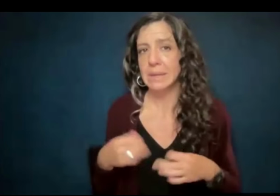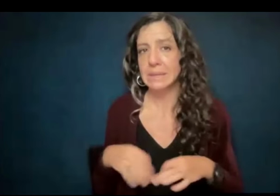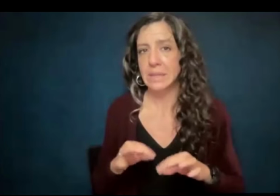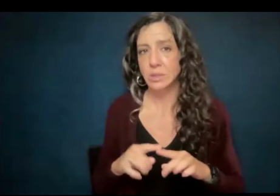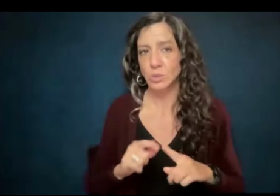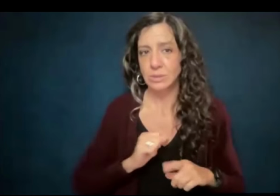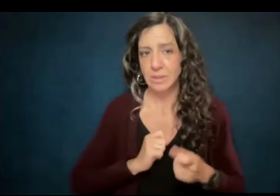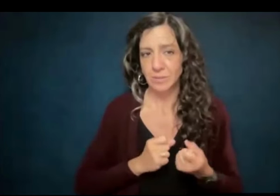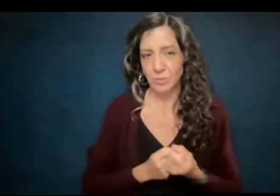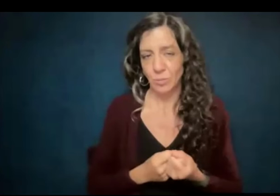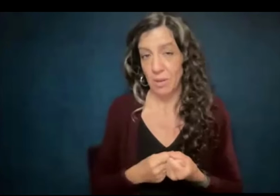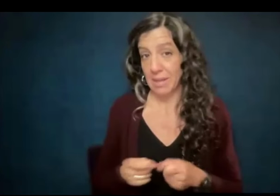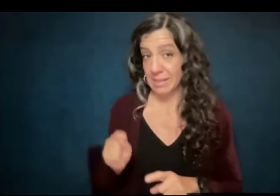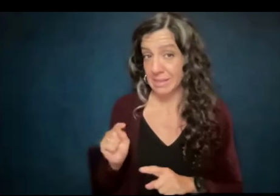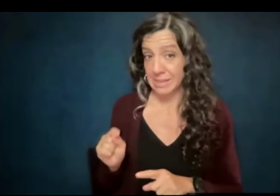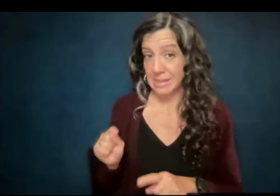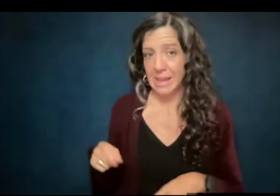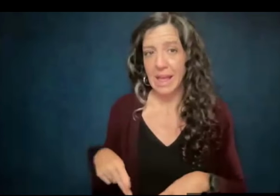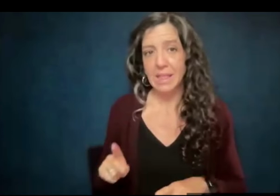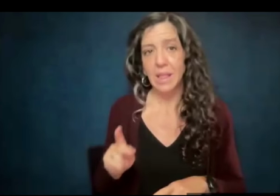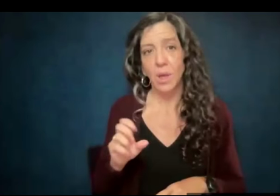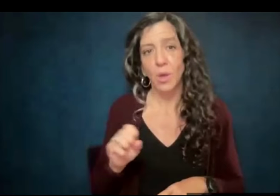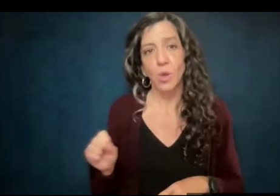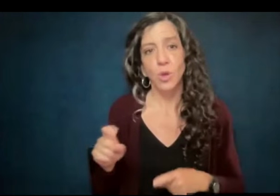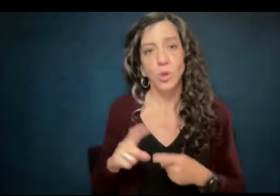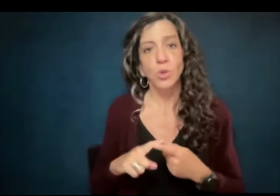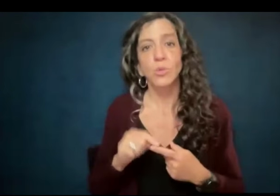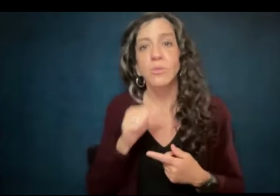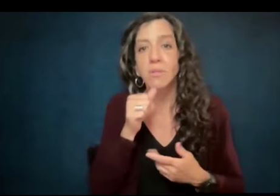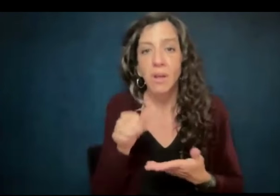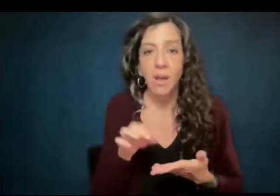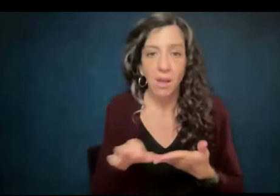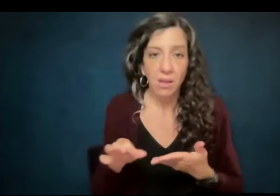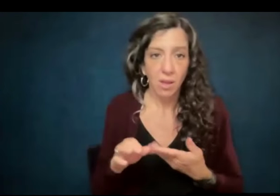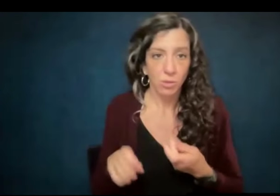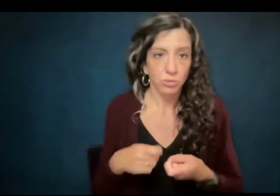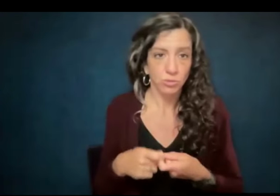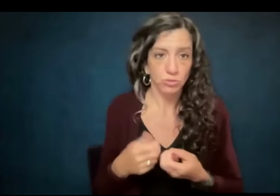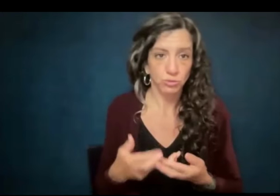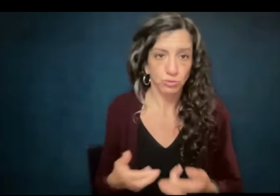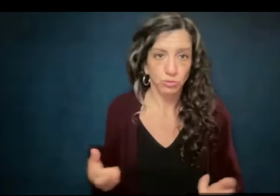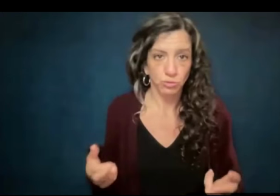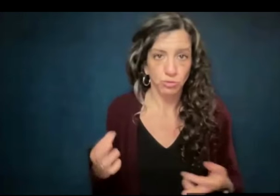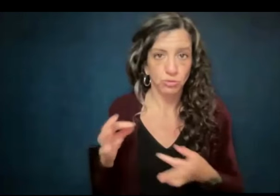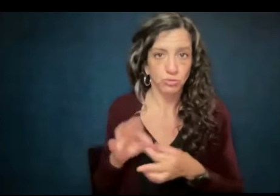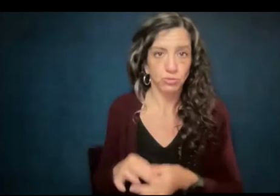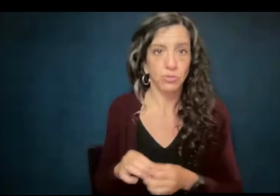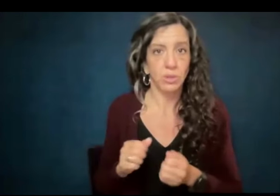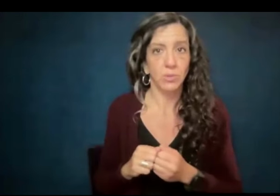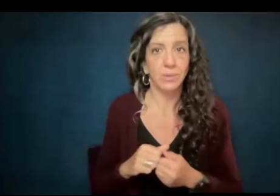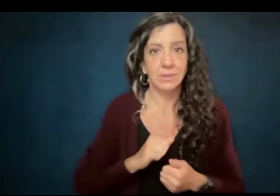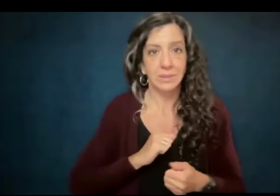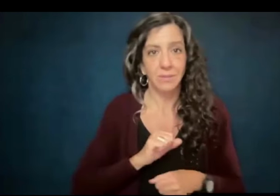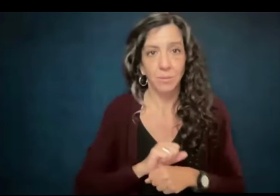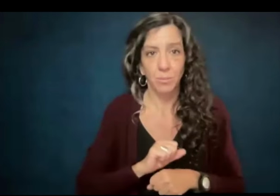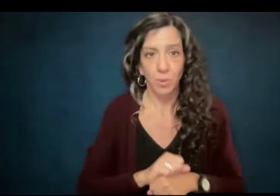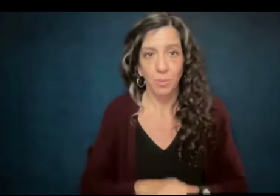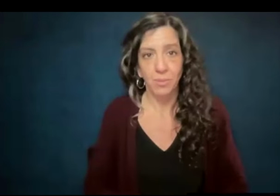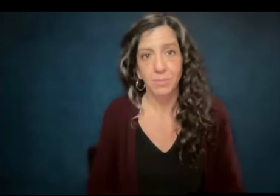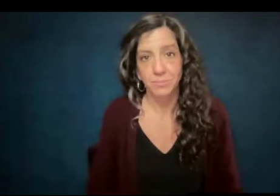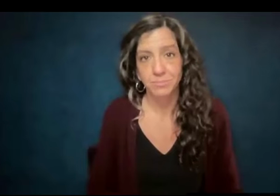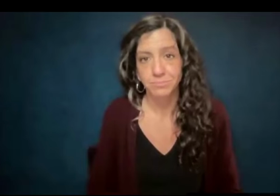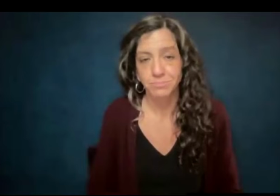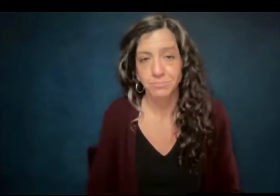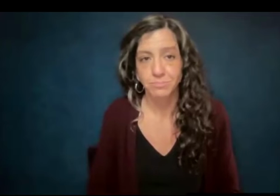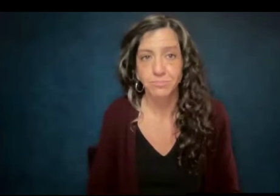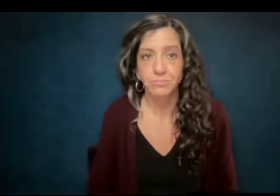Self-Support, and this allows Social Security to not count some resources related to self-employment.